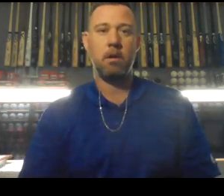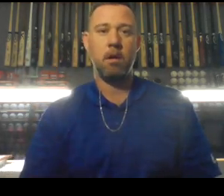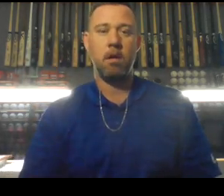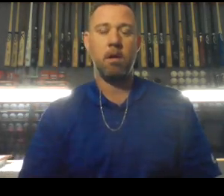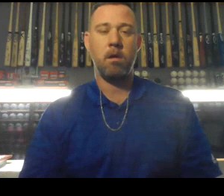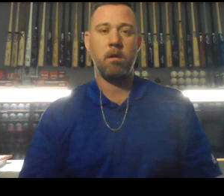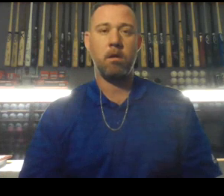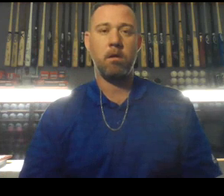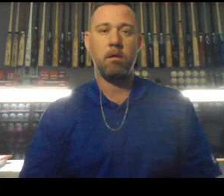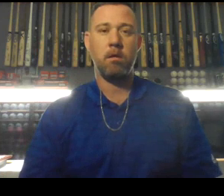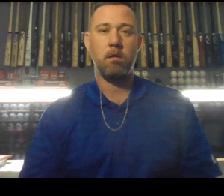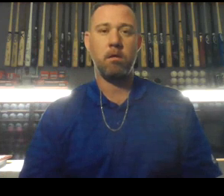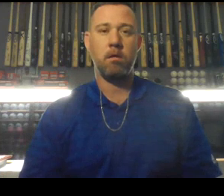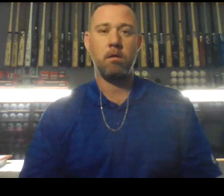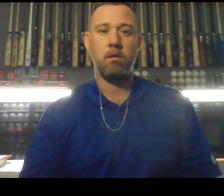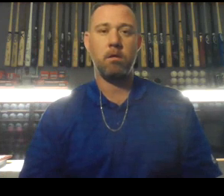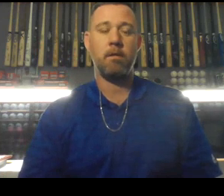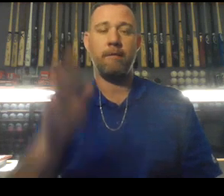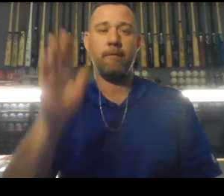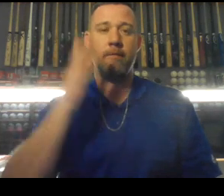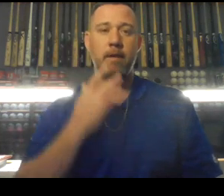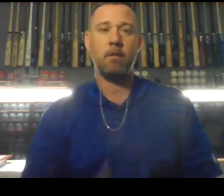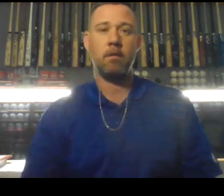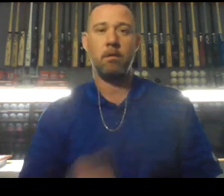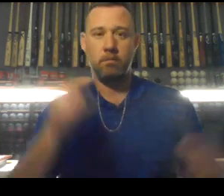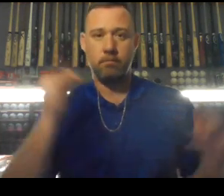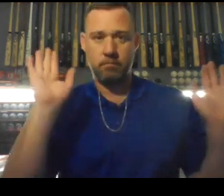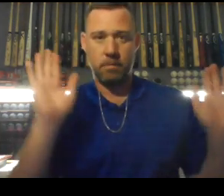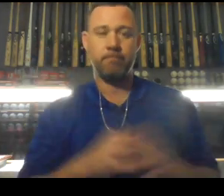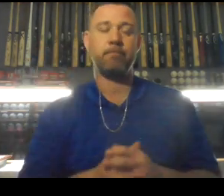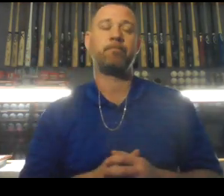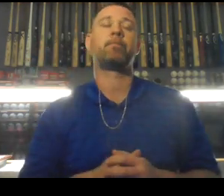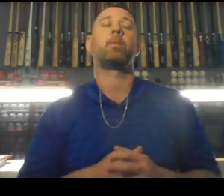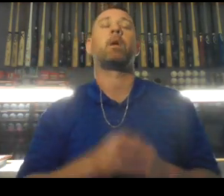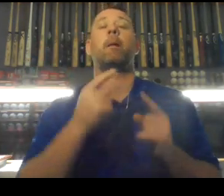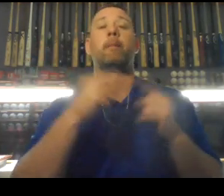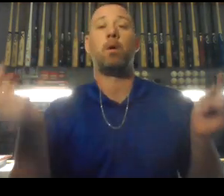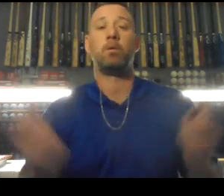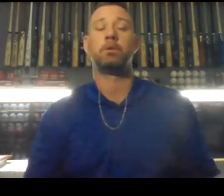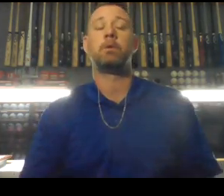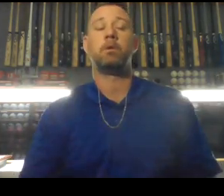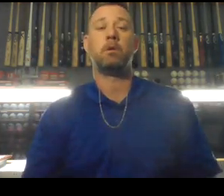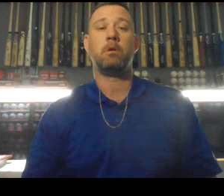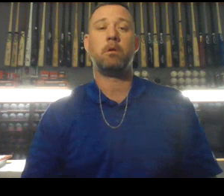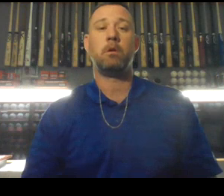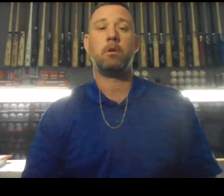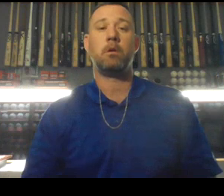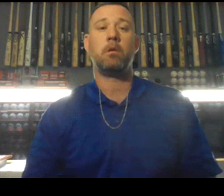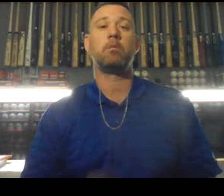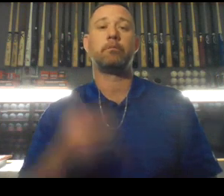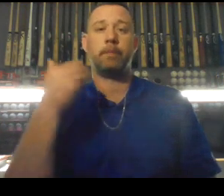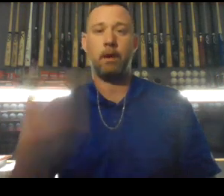Or that. All those in favor? Aye. Aye. Opposed? Motion